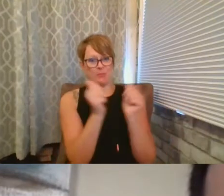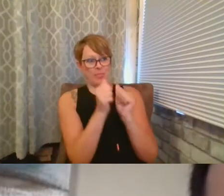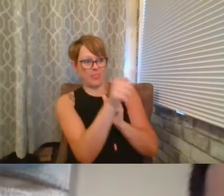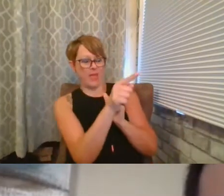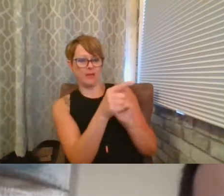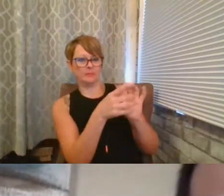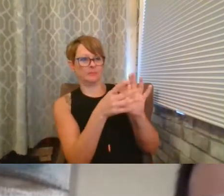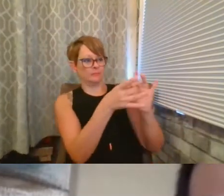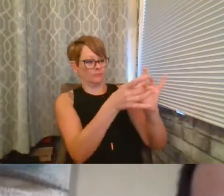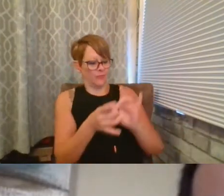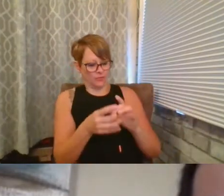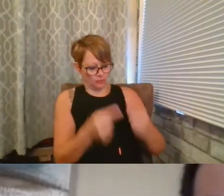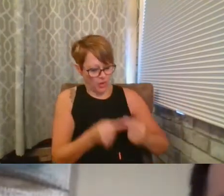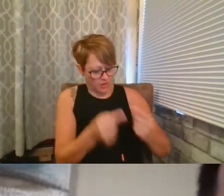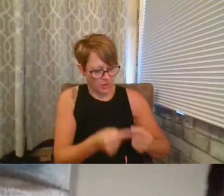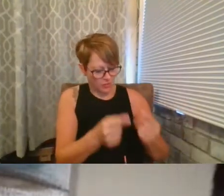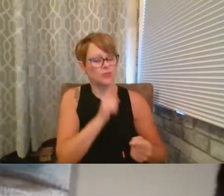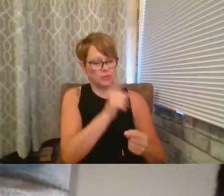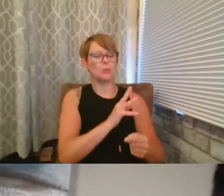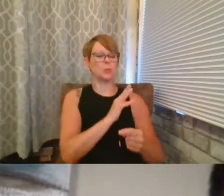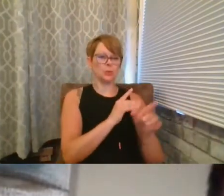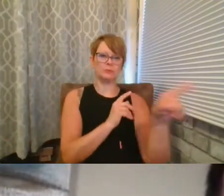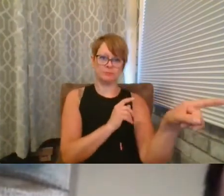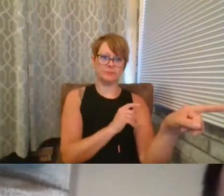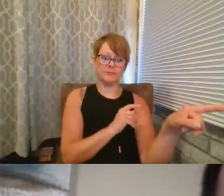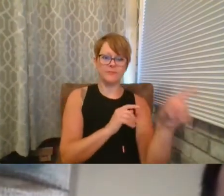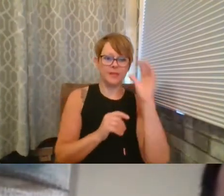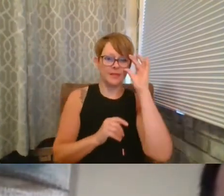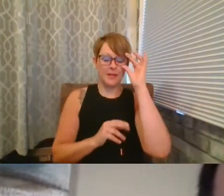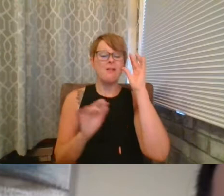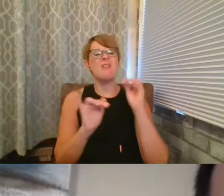really relate to it. And then lastly, I think it will be our